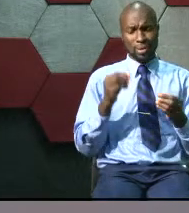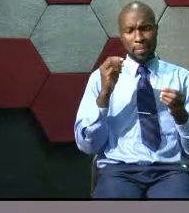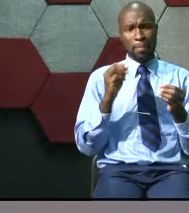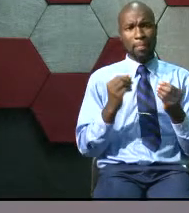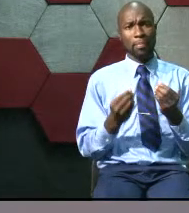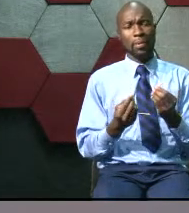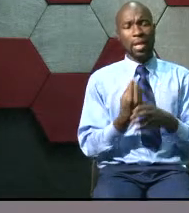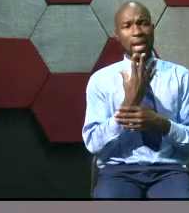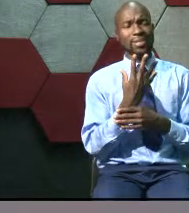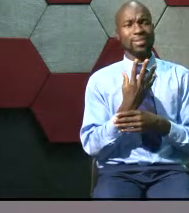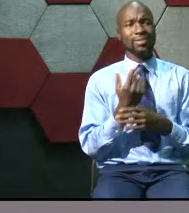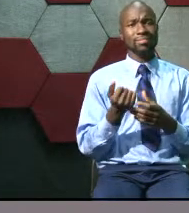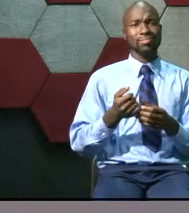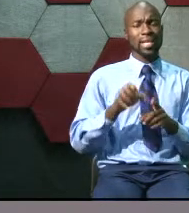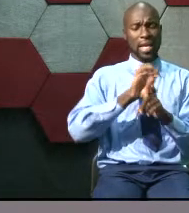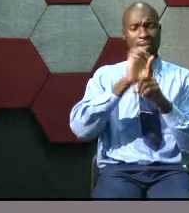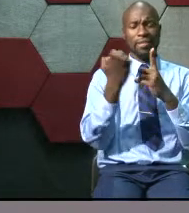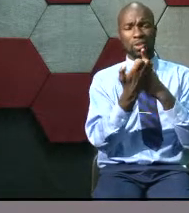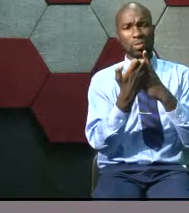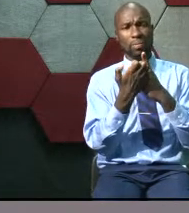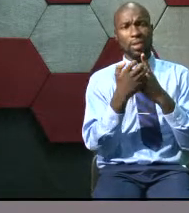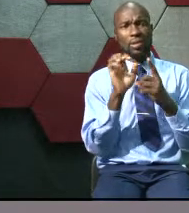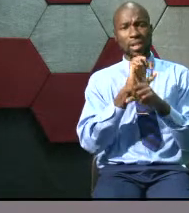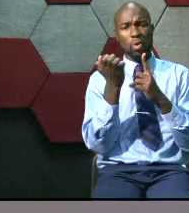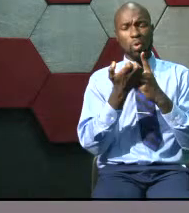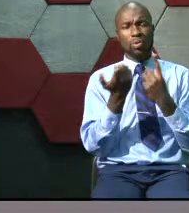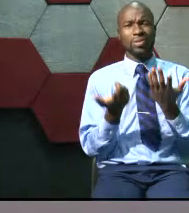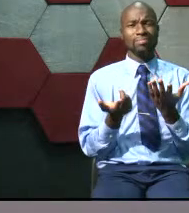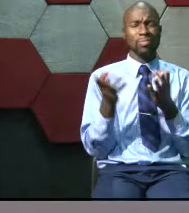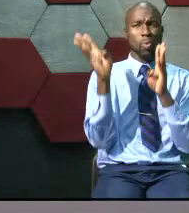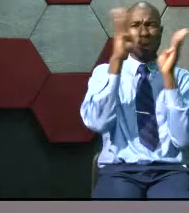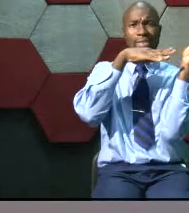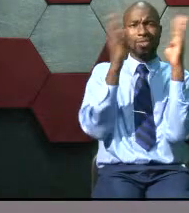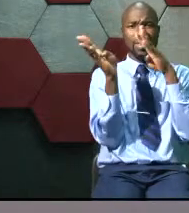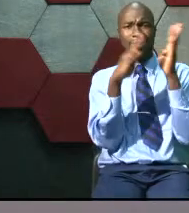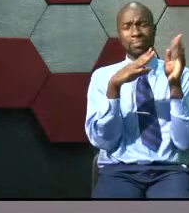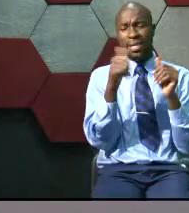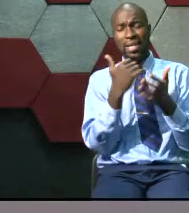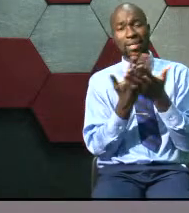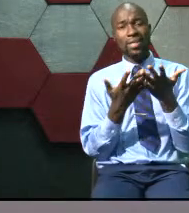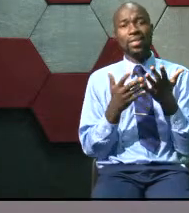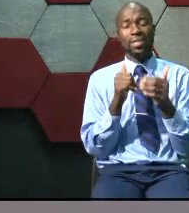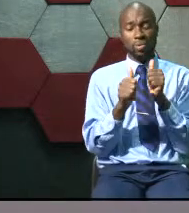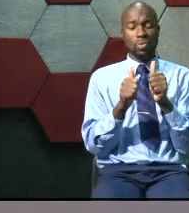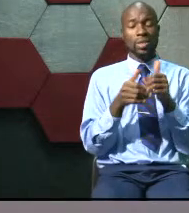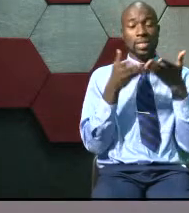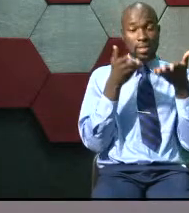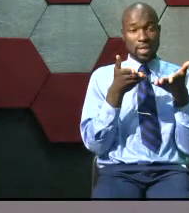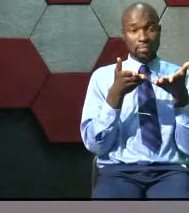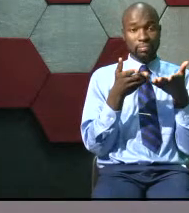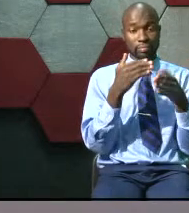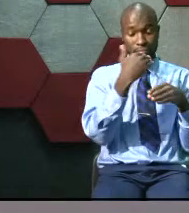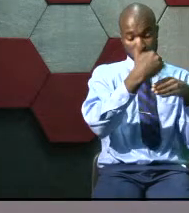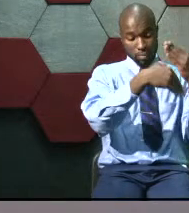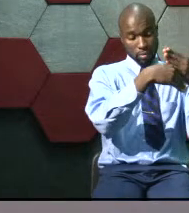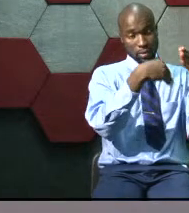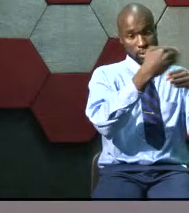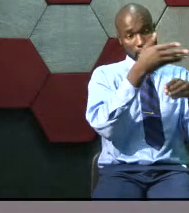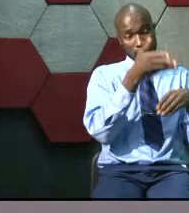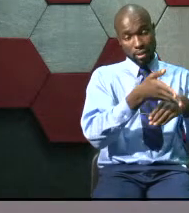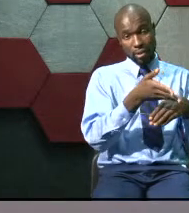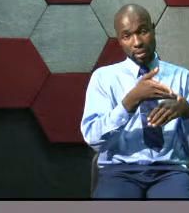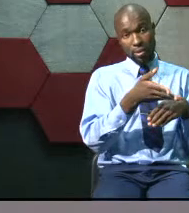microbes, environment, ecology, climate, anything that fits there and that the project is built on that foundation goes into